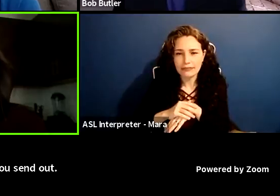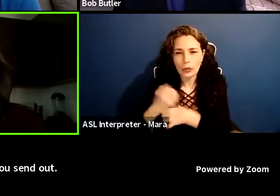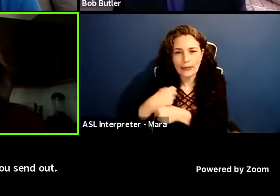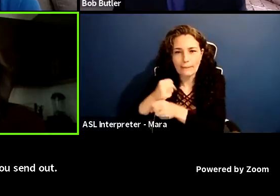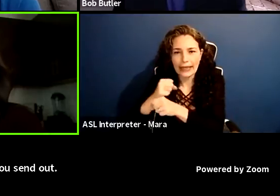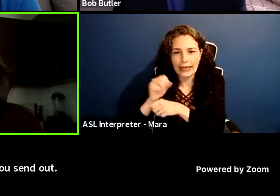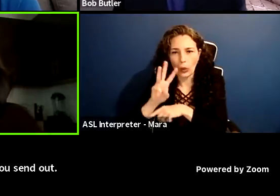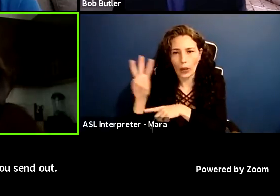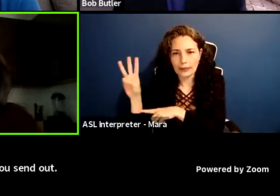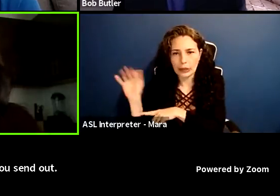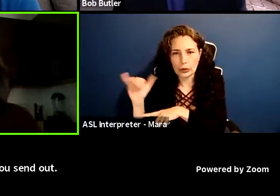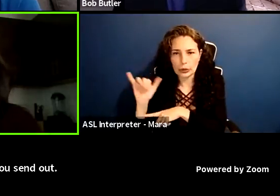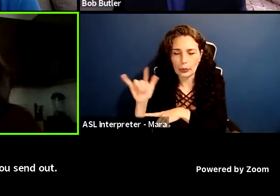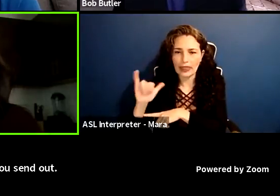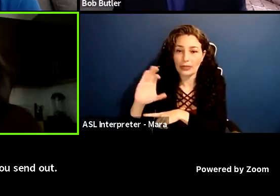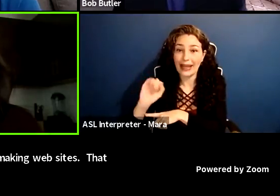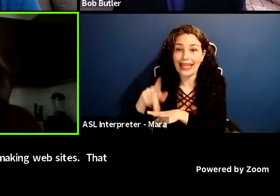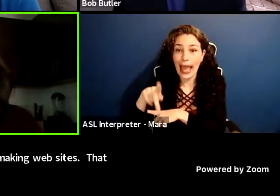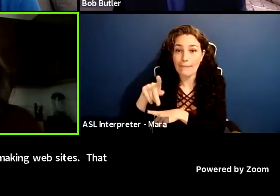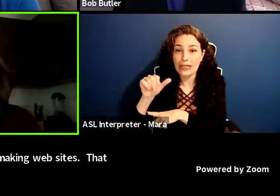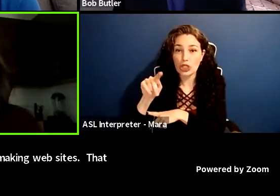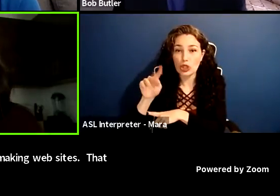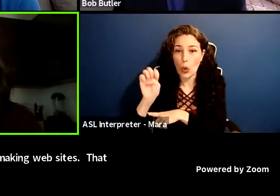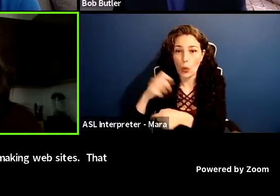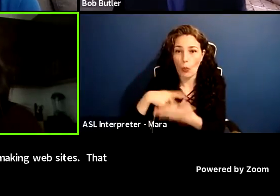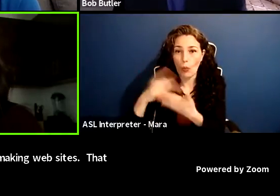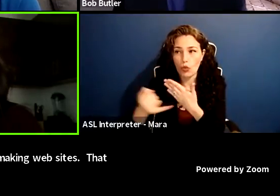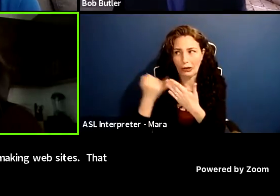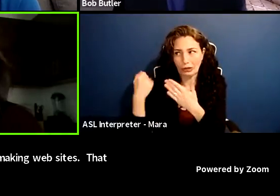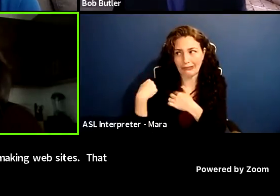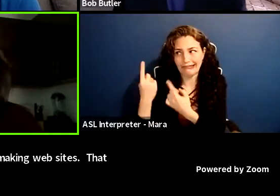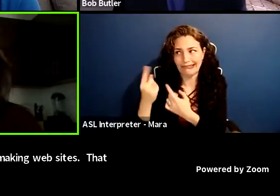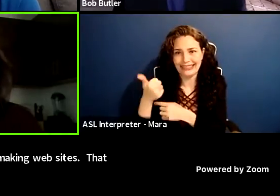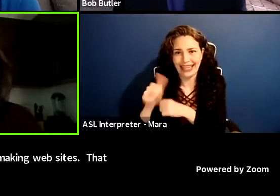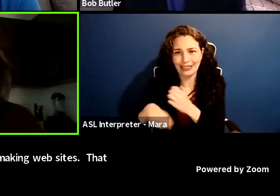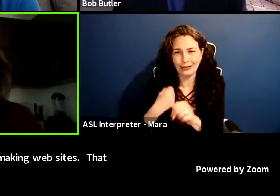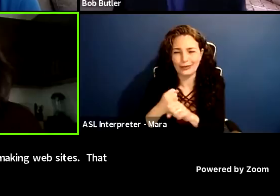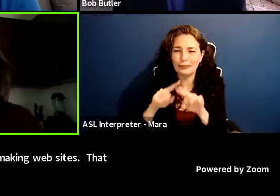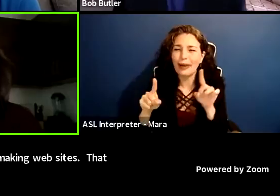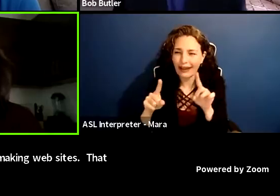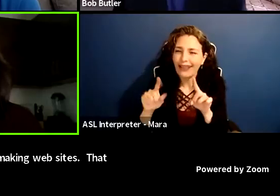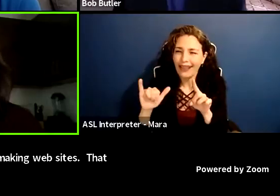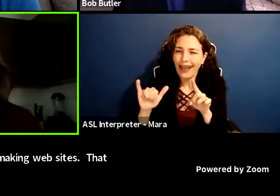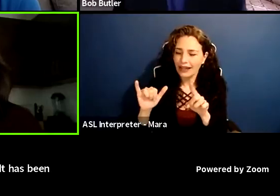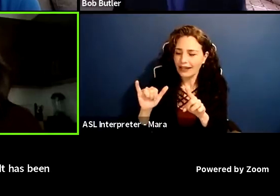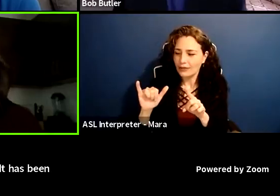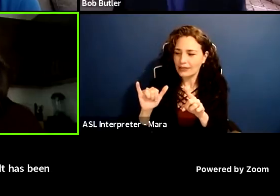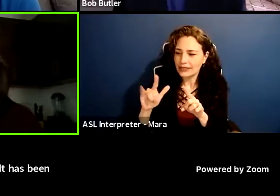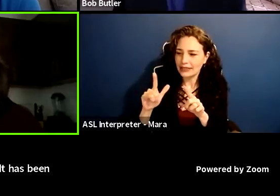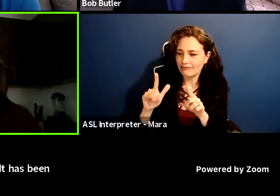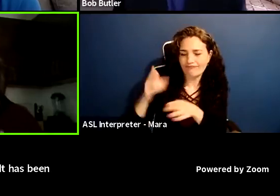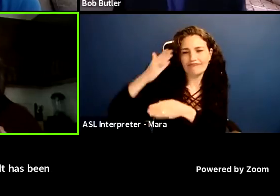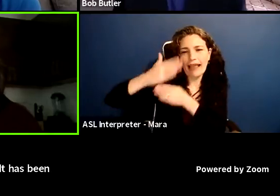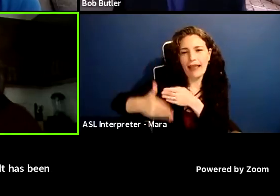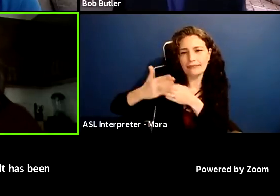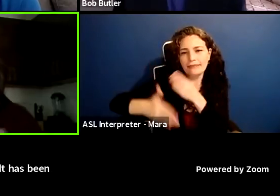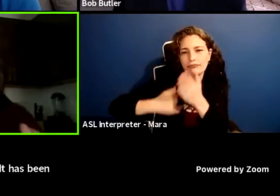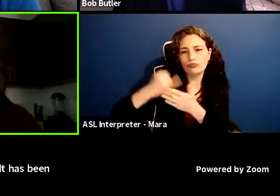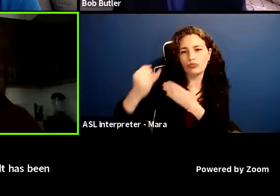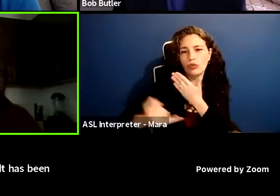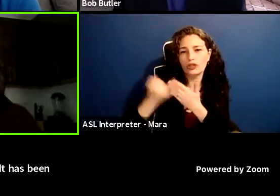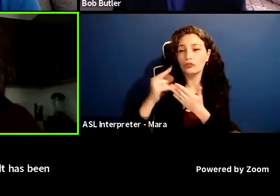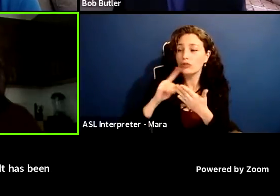my capstone. It's been about 10 years now, but that was part of our capstone project, was to sort of